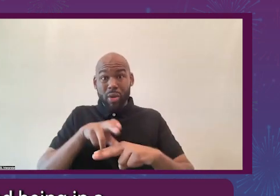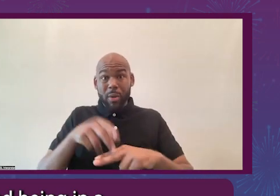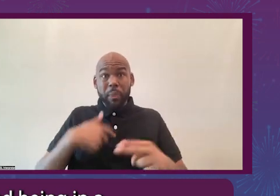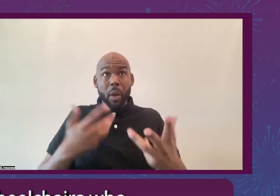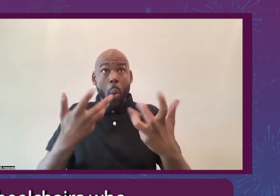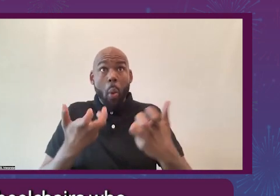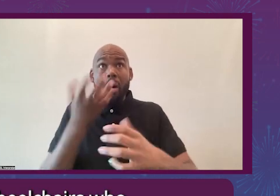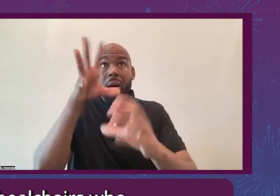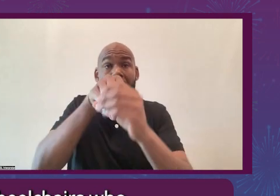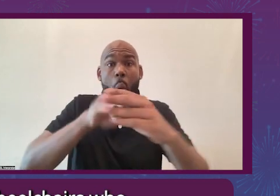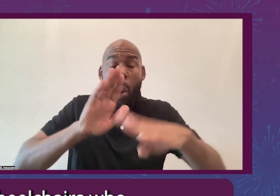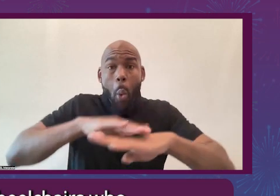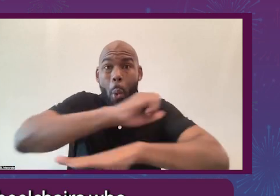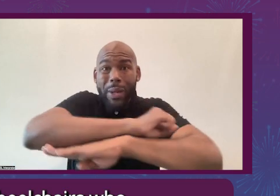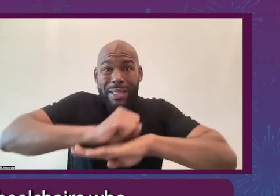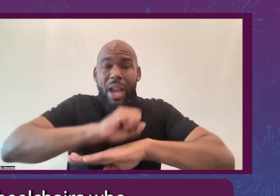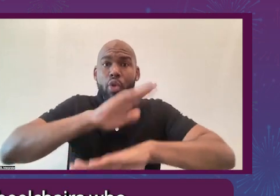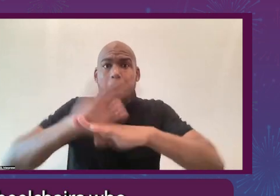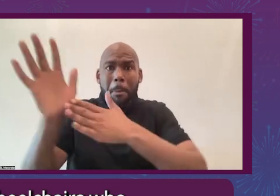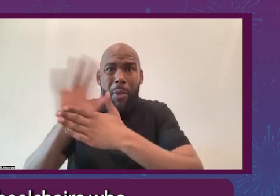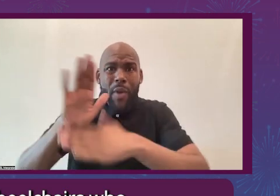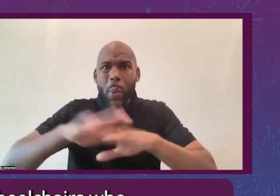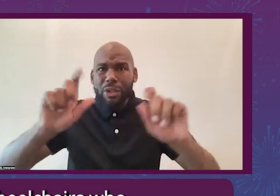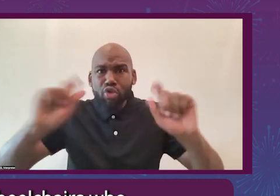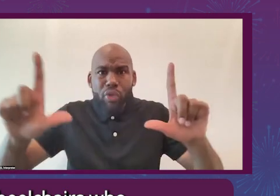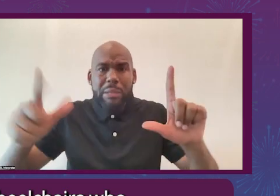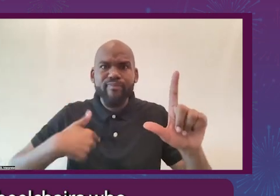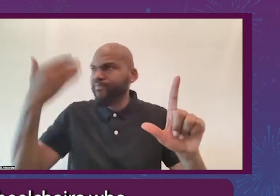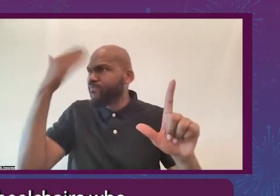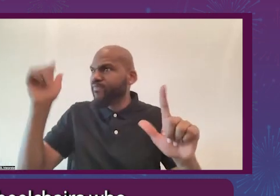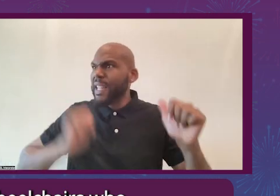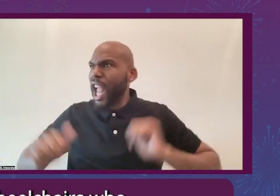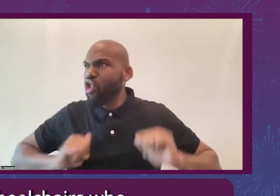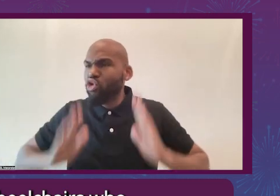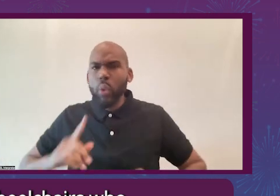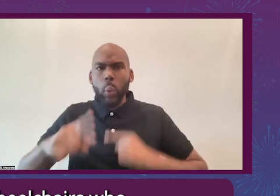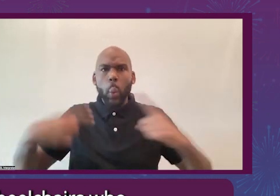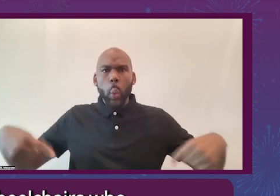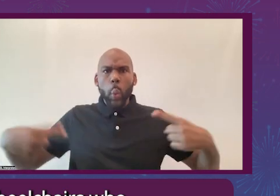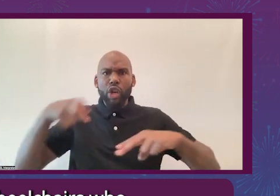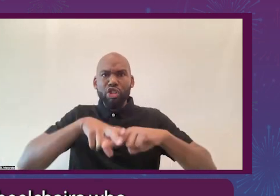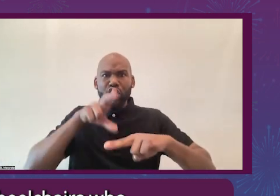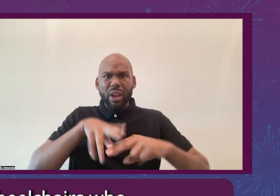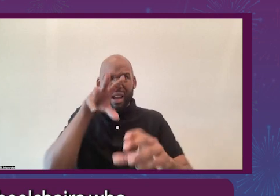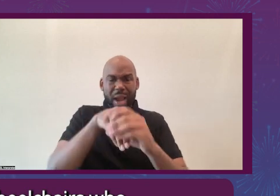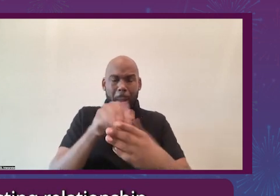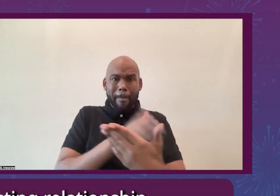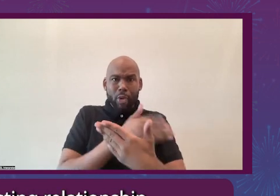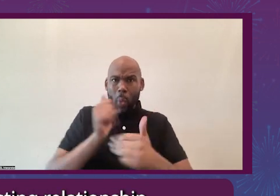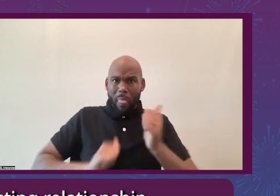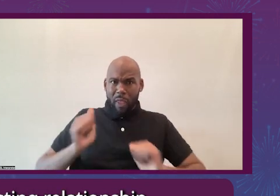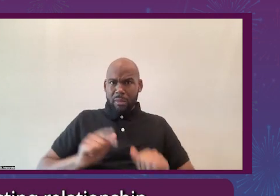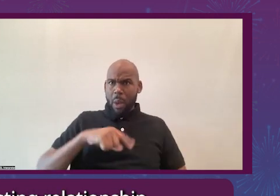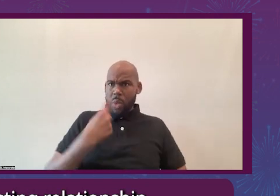and on screen. I didn't know any actresses in wheelchairs who were in musical theater. I was alone and on